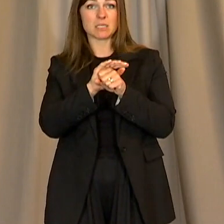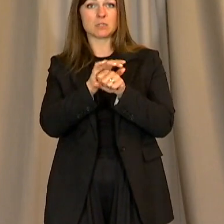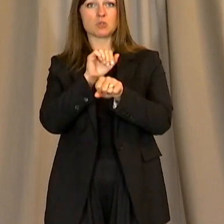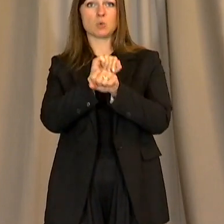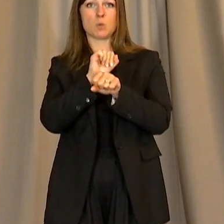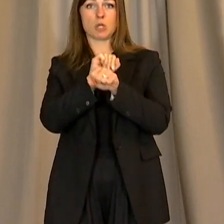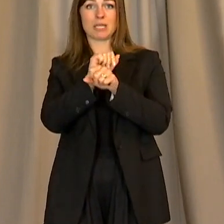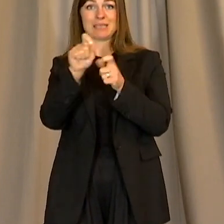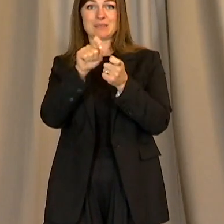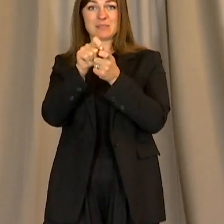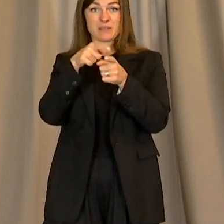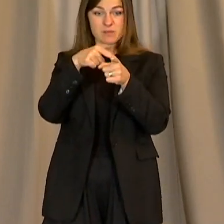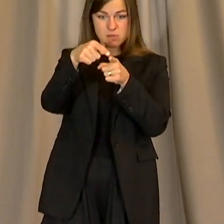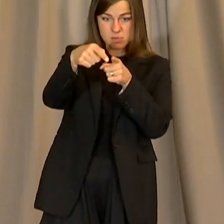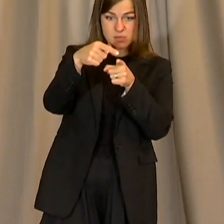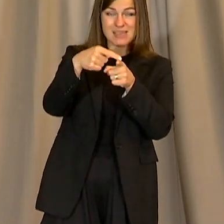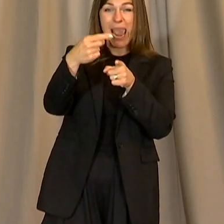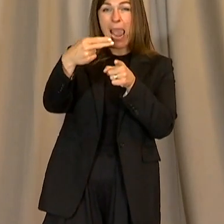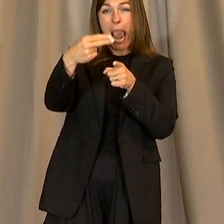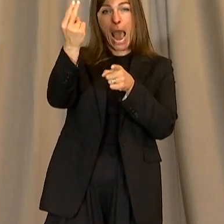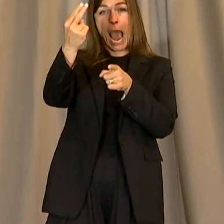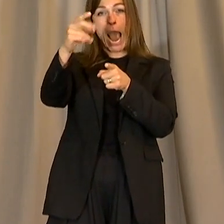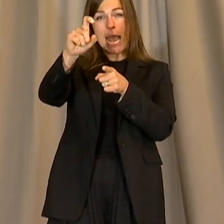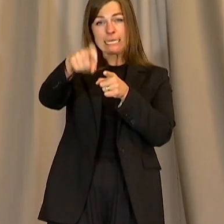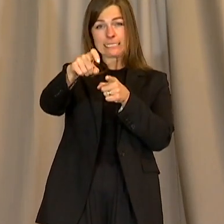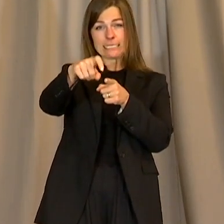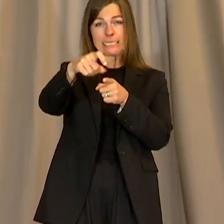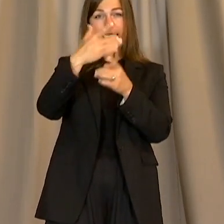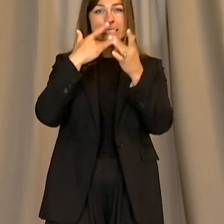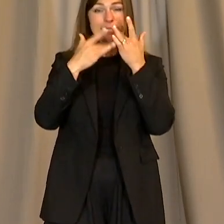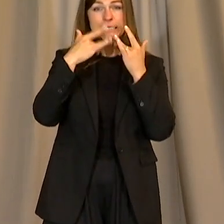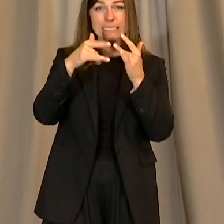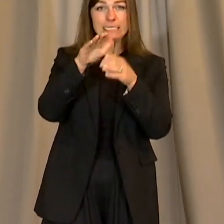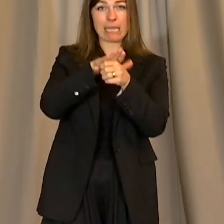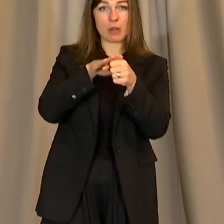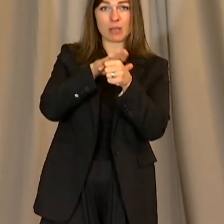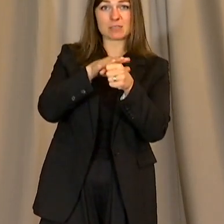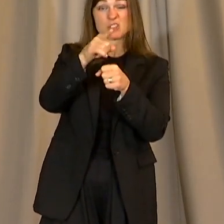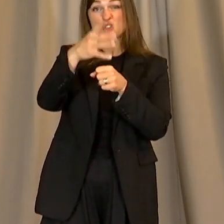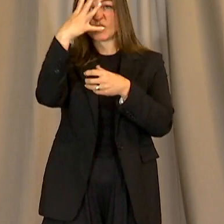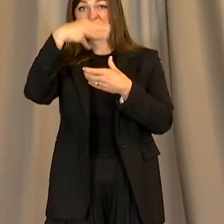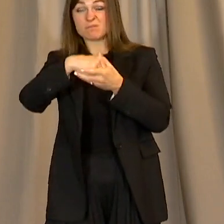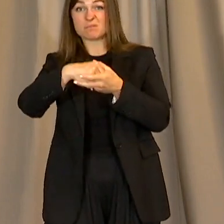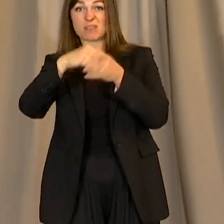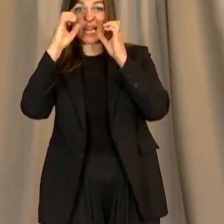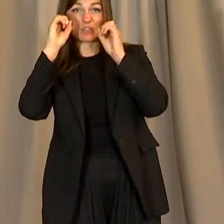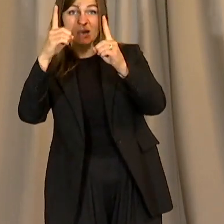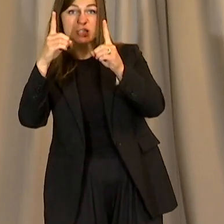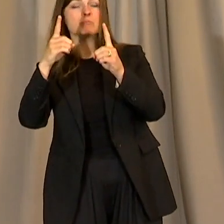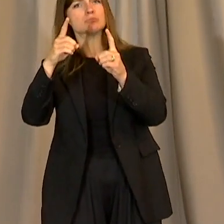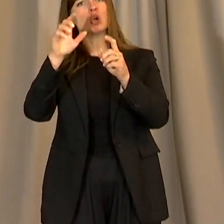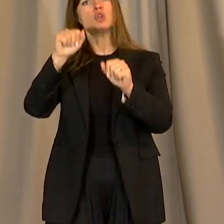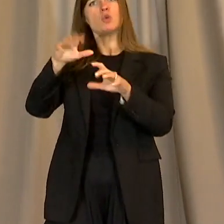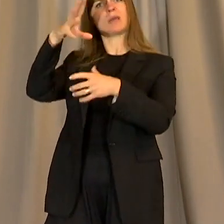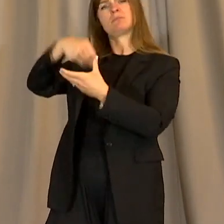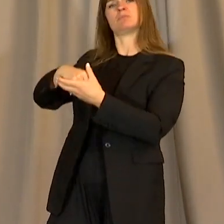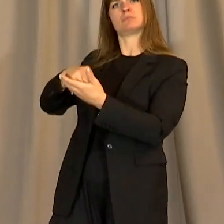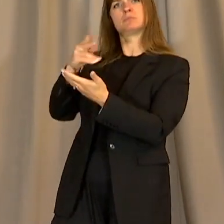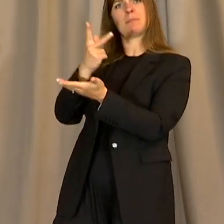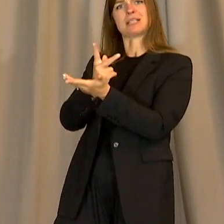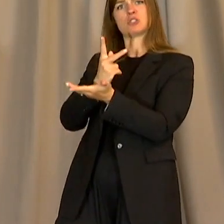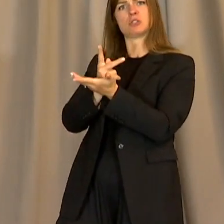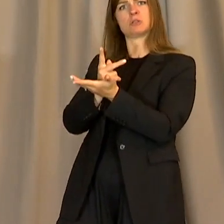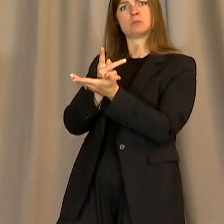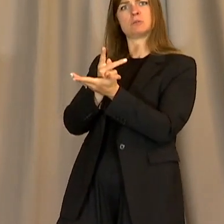in high need areas, and you are in education right now, you can go and get your master's. There's gonna be a $20,000